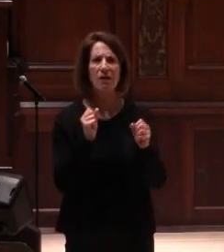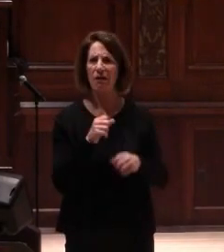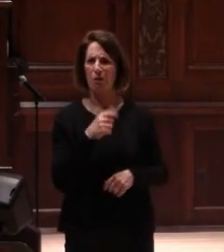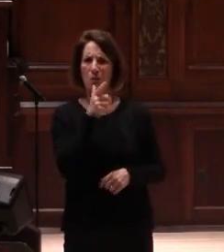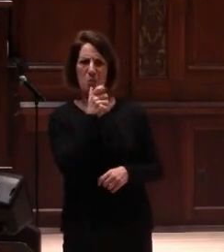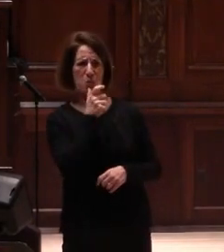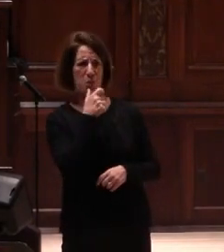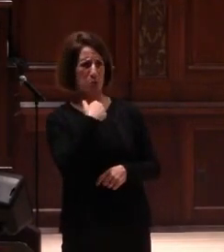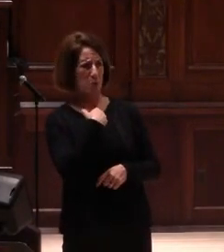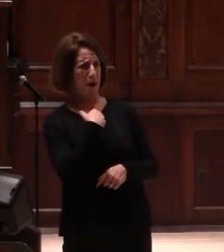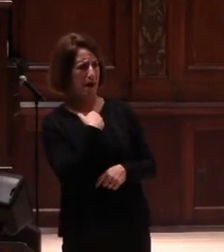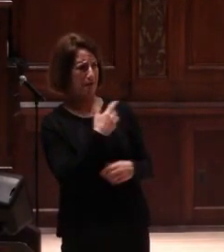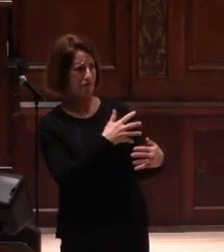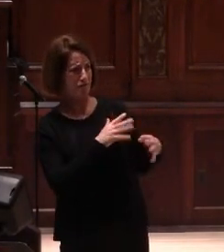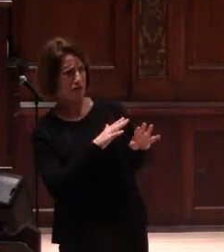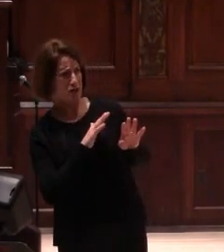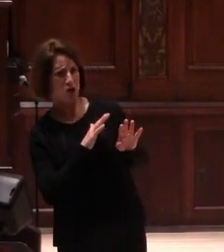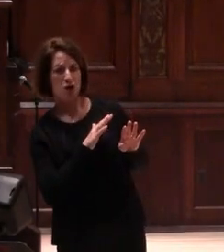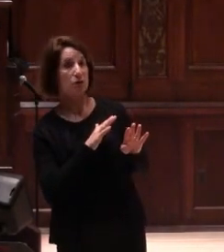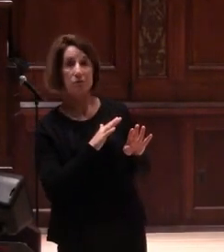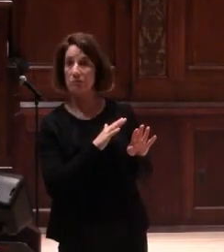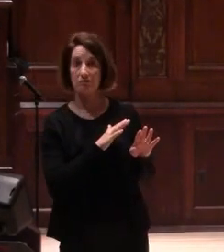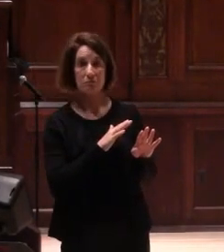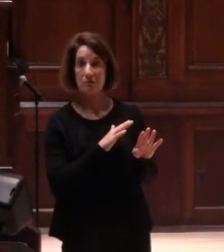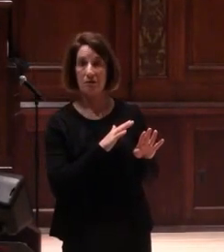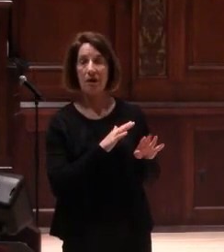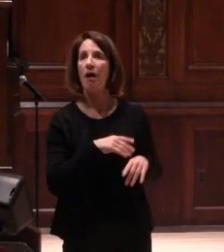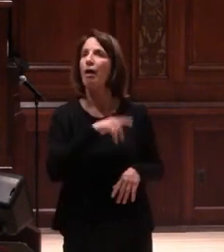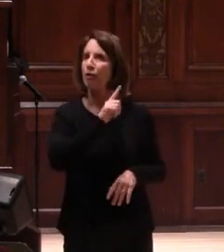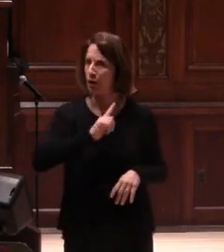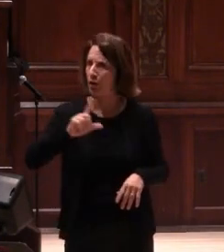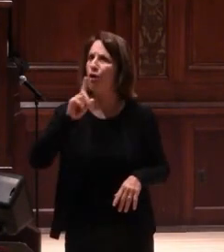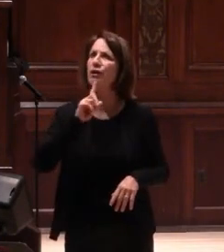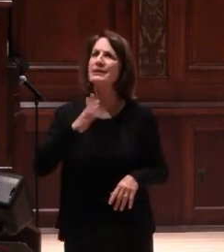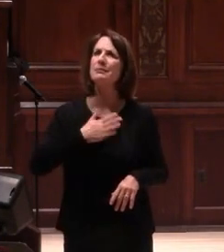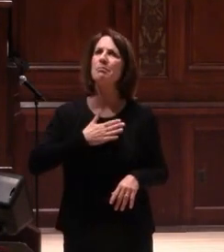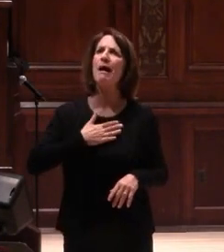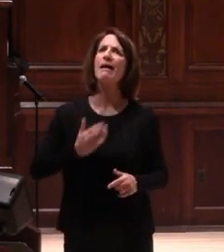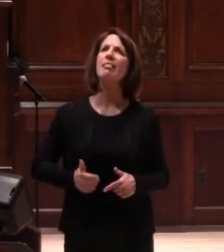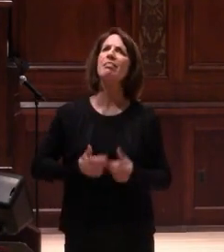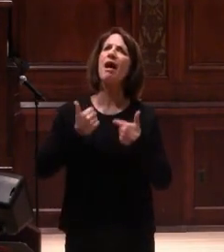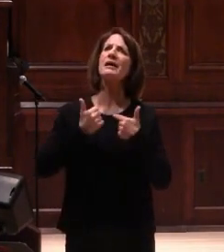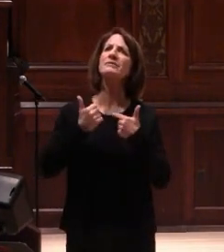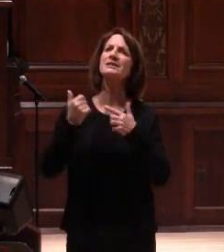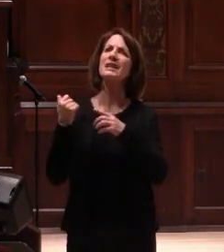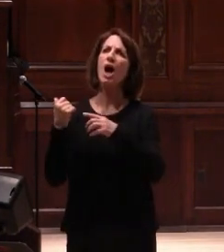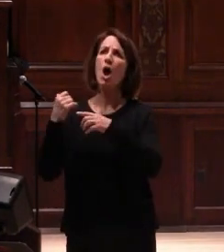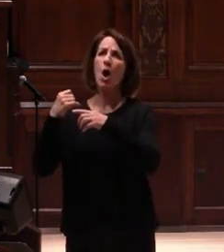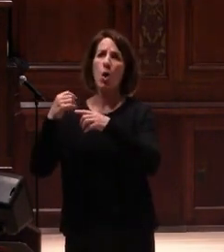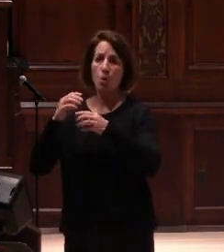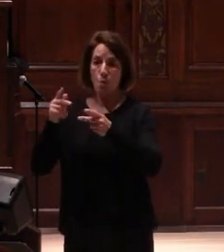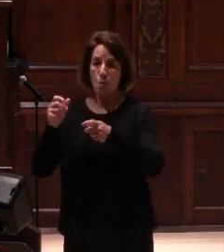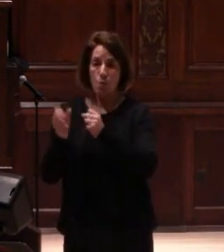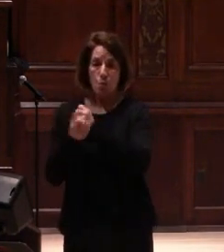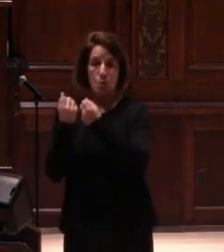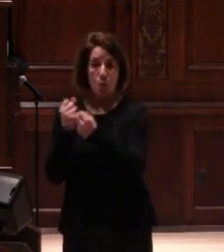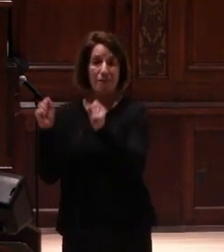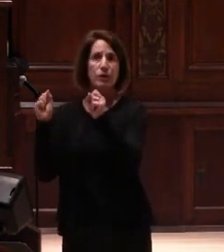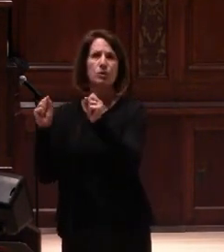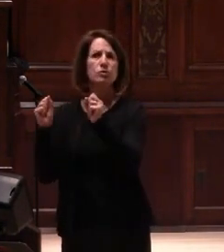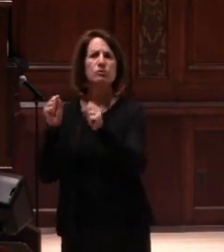Whom should I fear? The Lord is my life's refuge. Of whom should I be